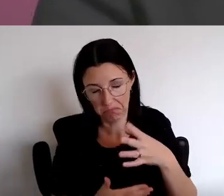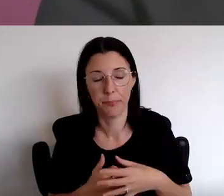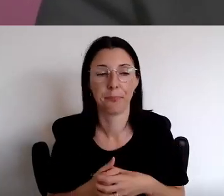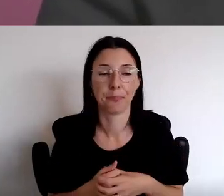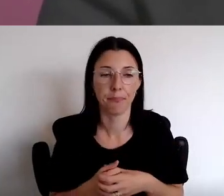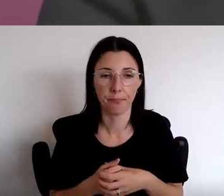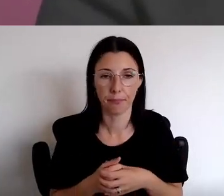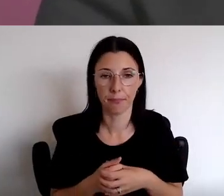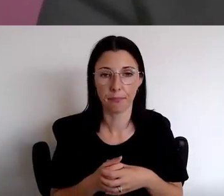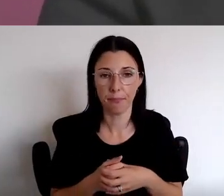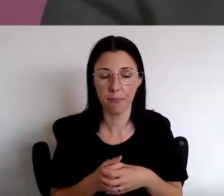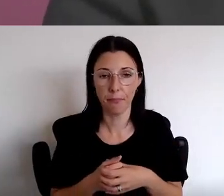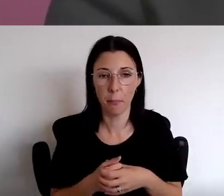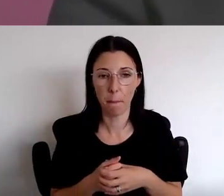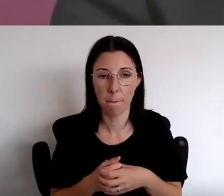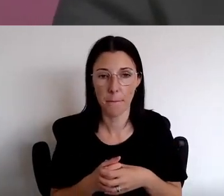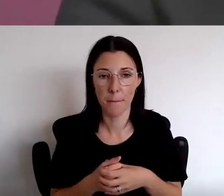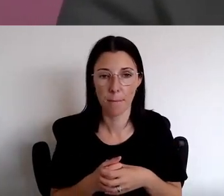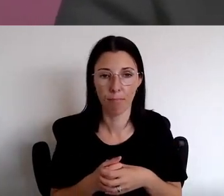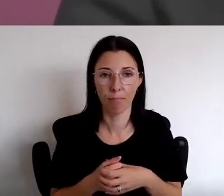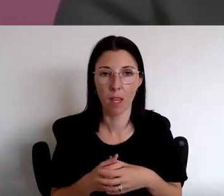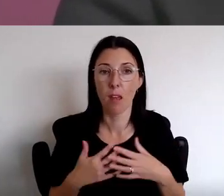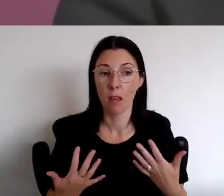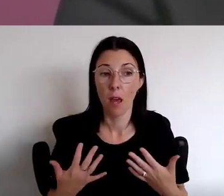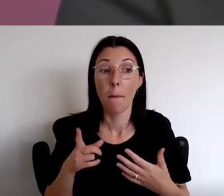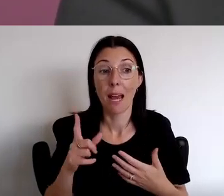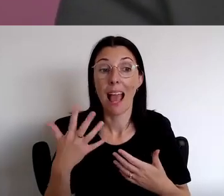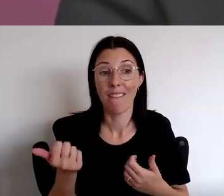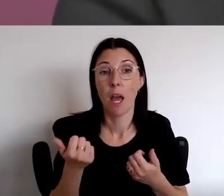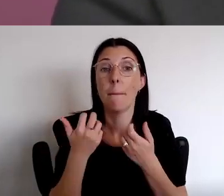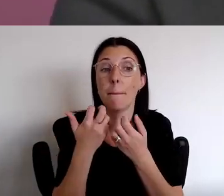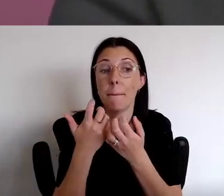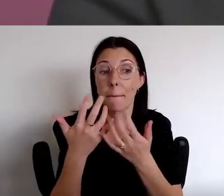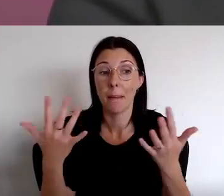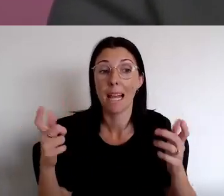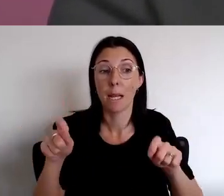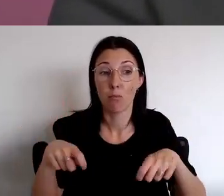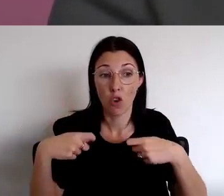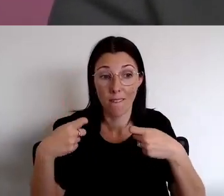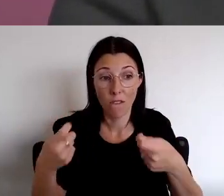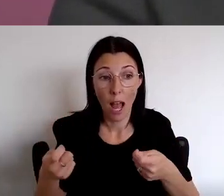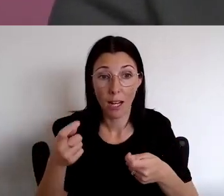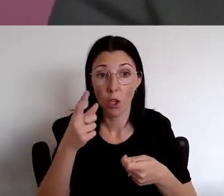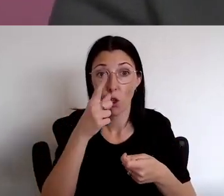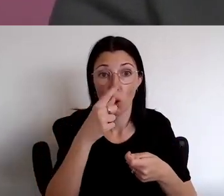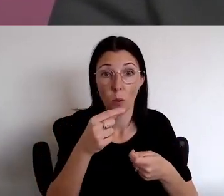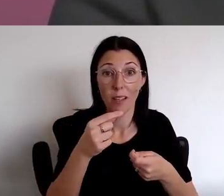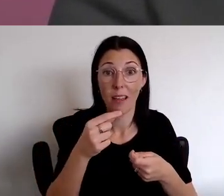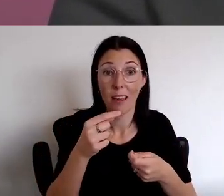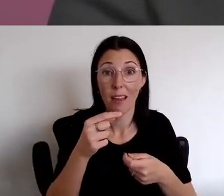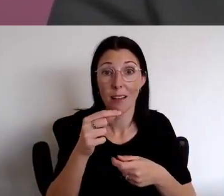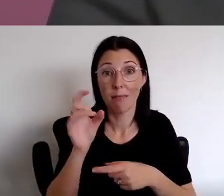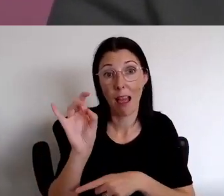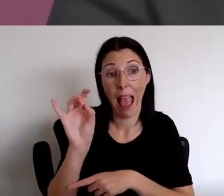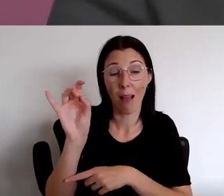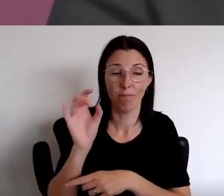that might go to those experience, but there are a number of providers where you can outsource the qualifications checks